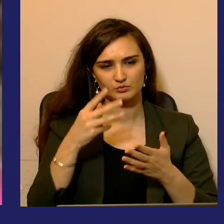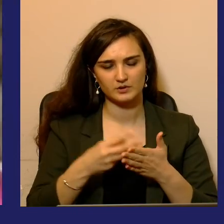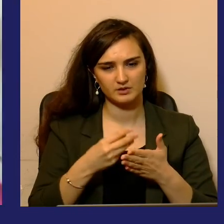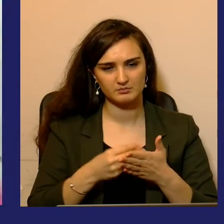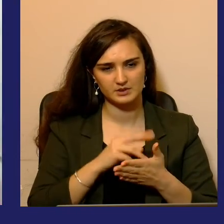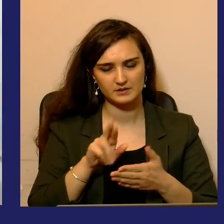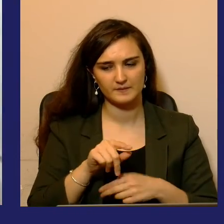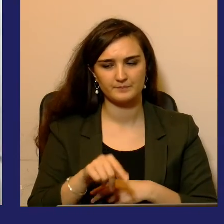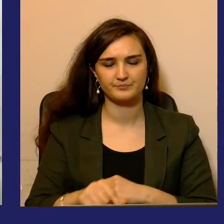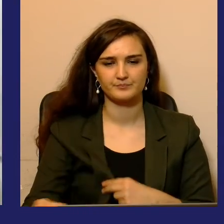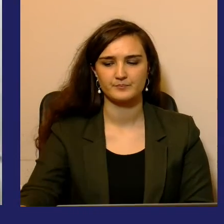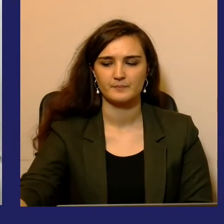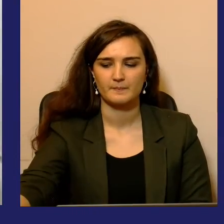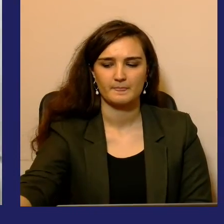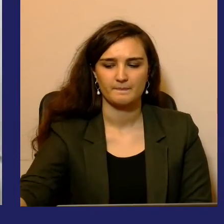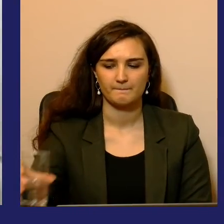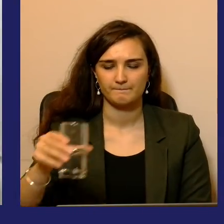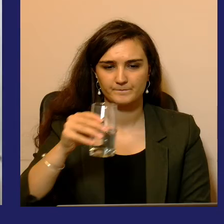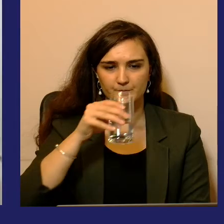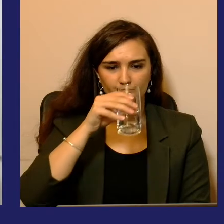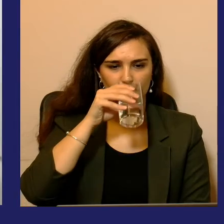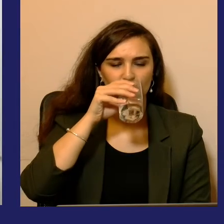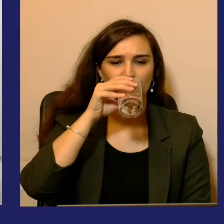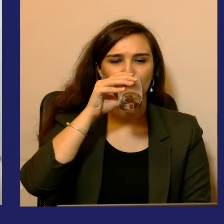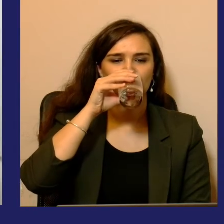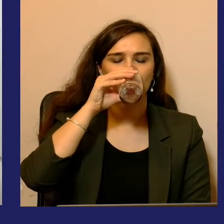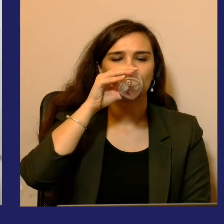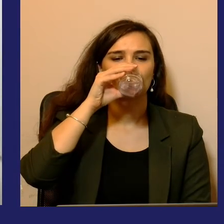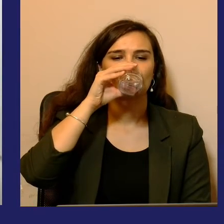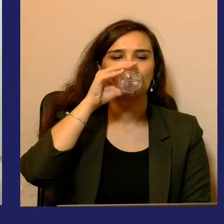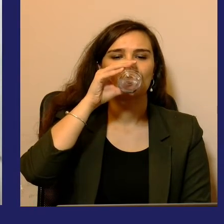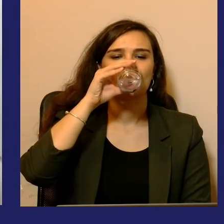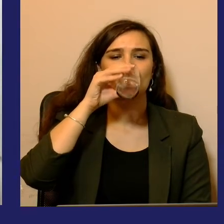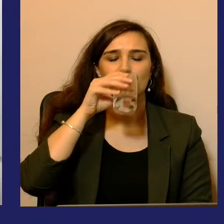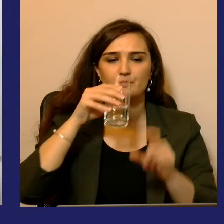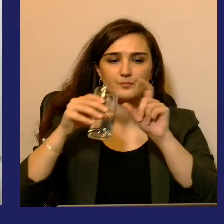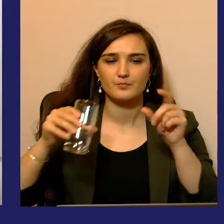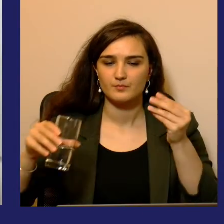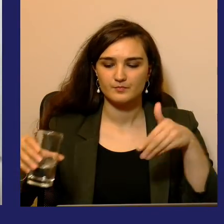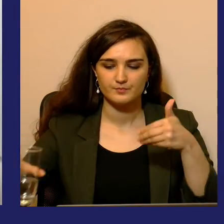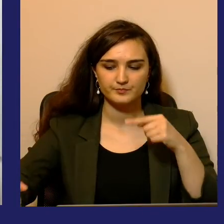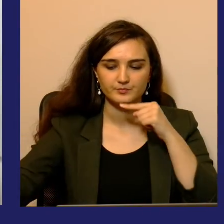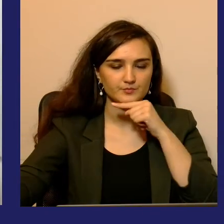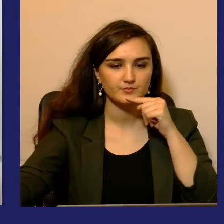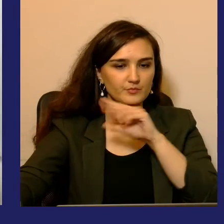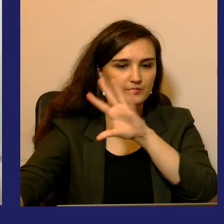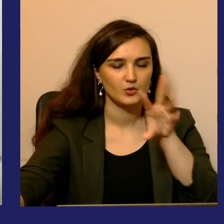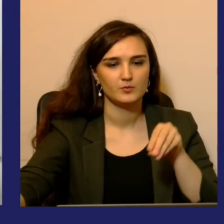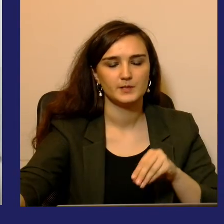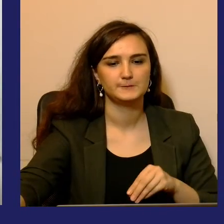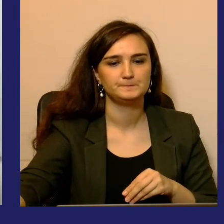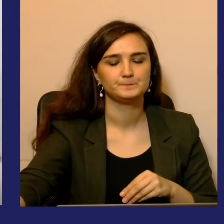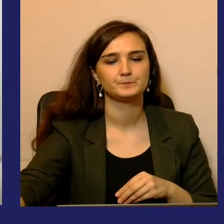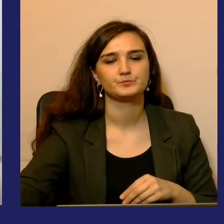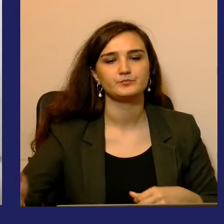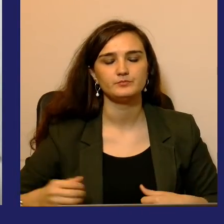people simply don't have any money. So the Mexican economy is going into, I'm not gonna call it a death spiral, that would be